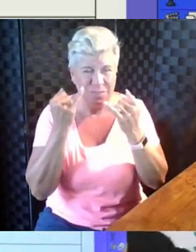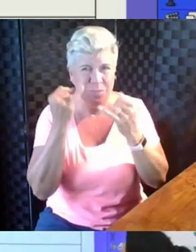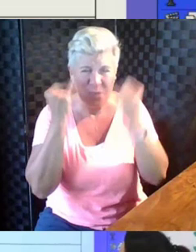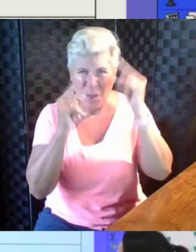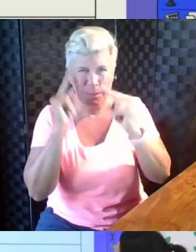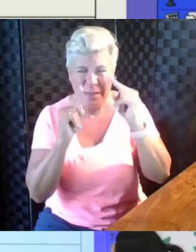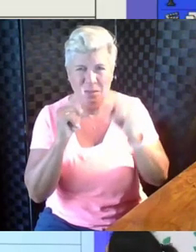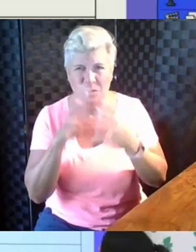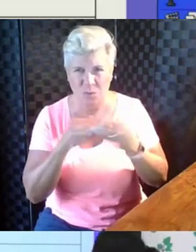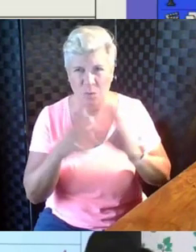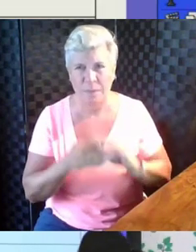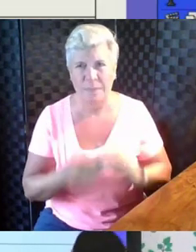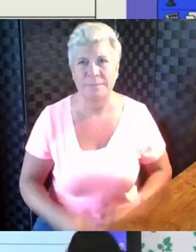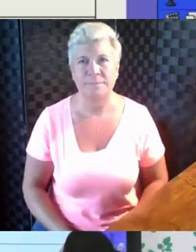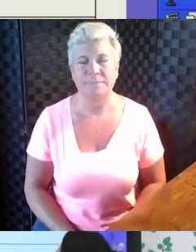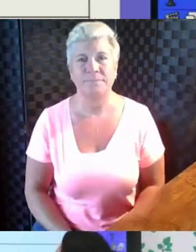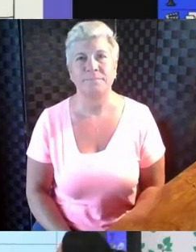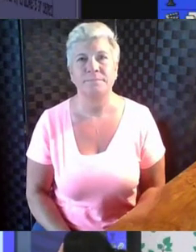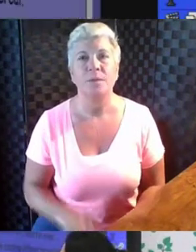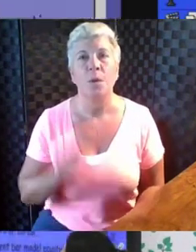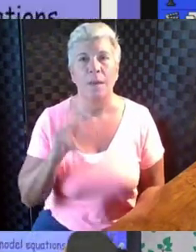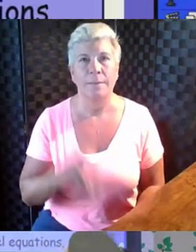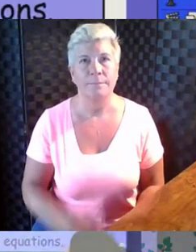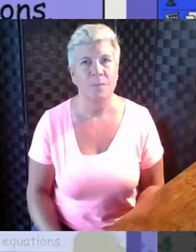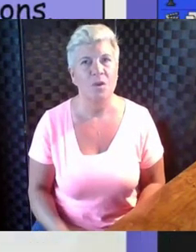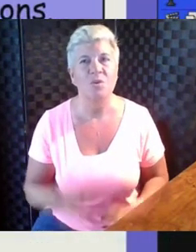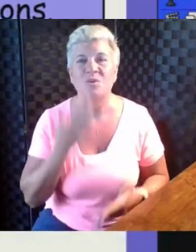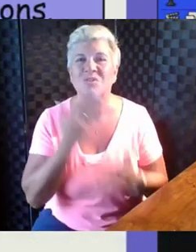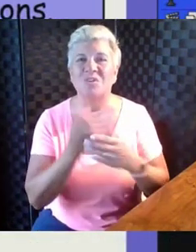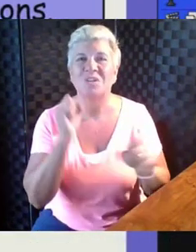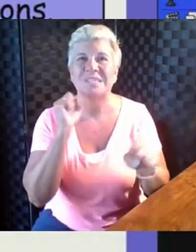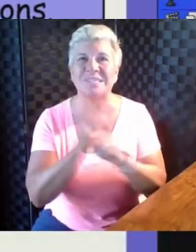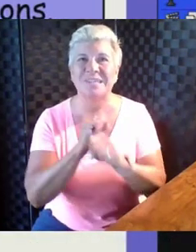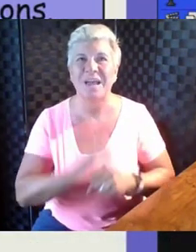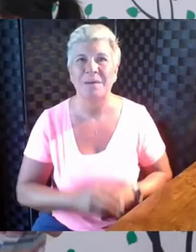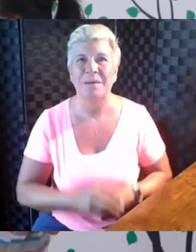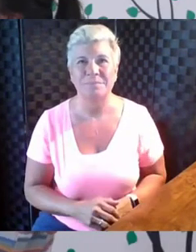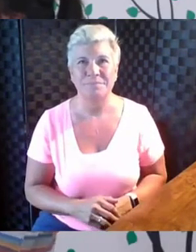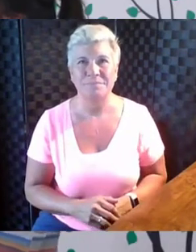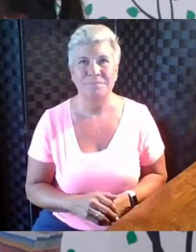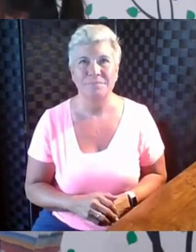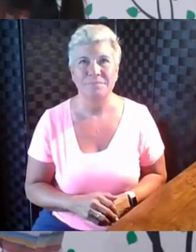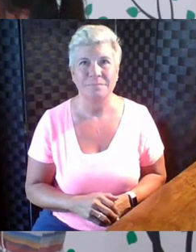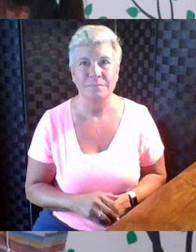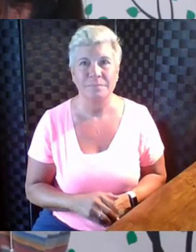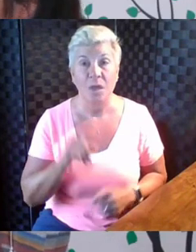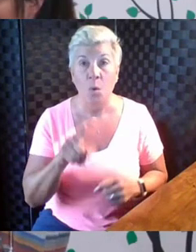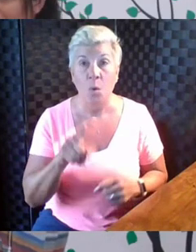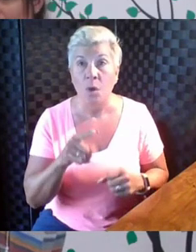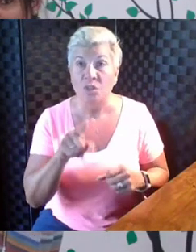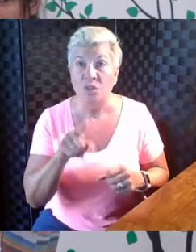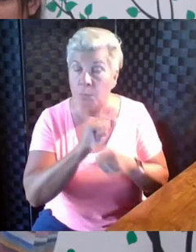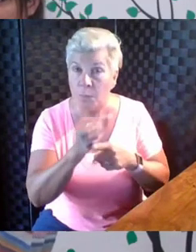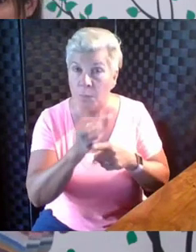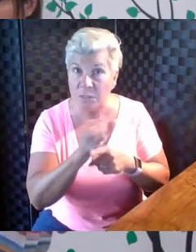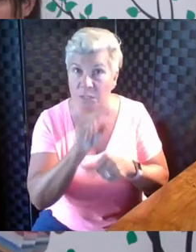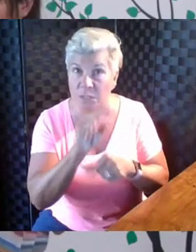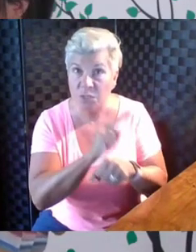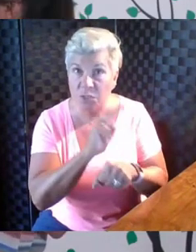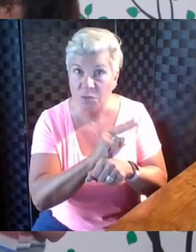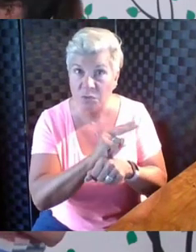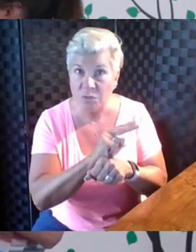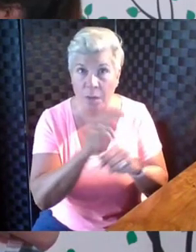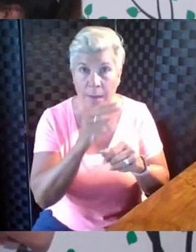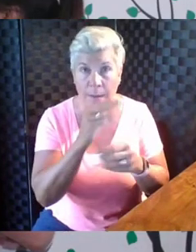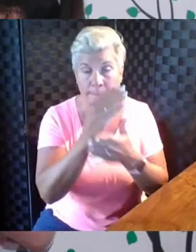story. All right, you did a fantastic job with me today. A way that you could practice using your